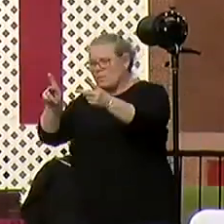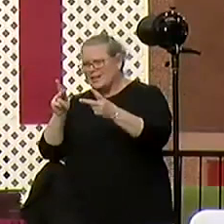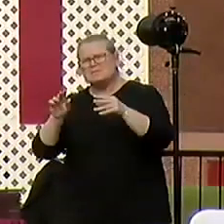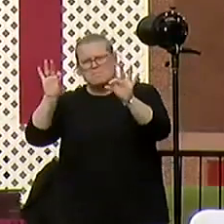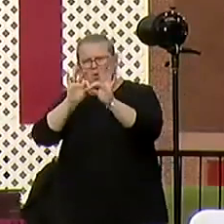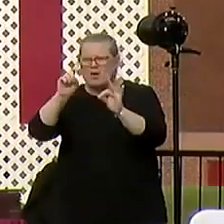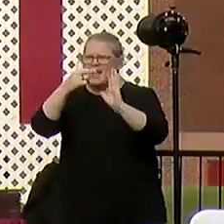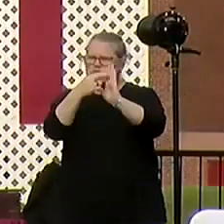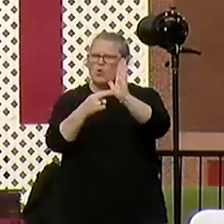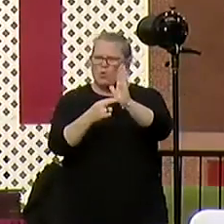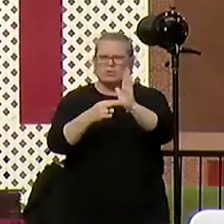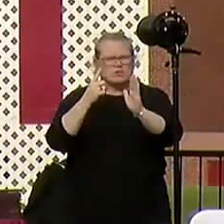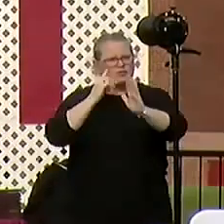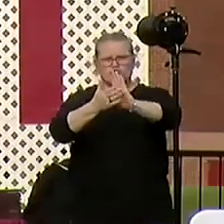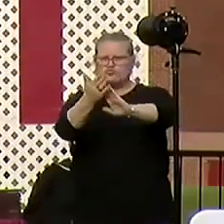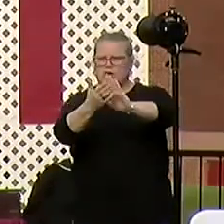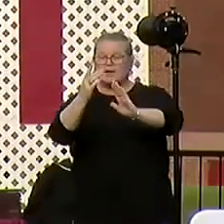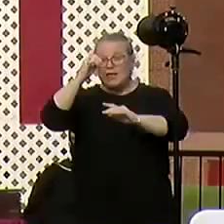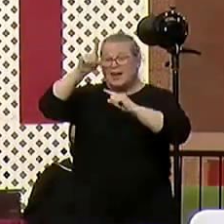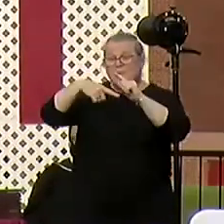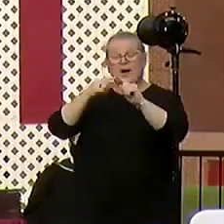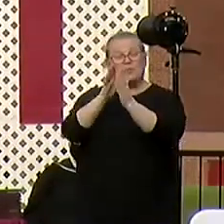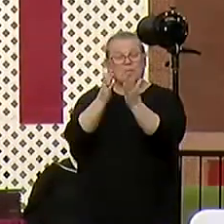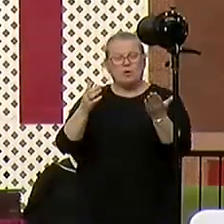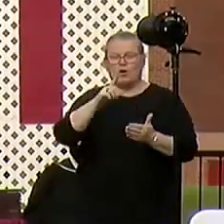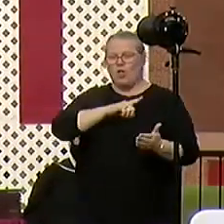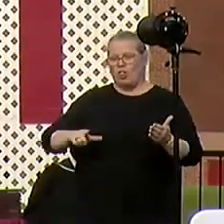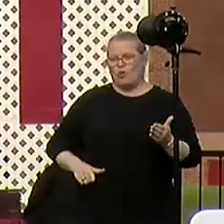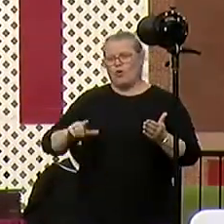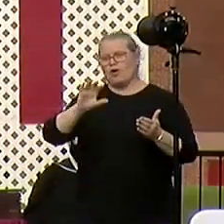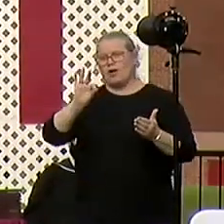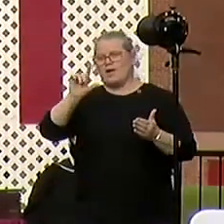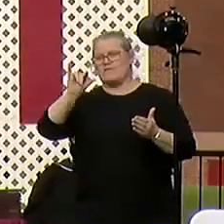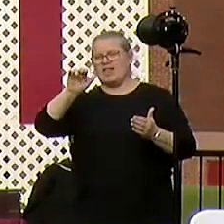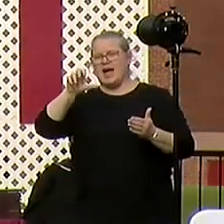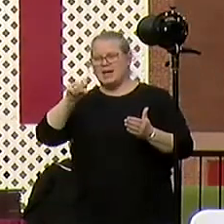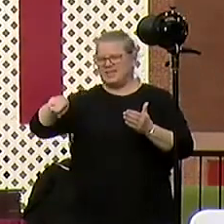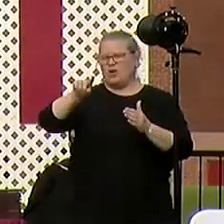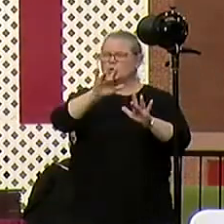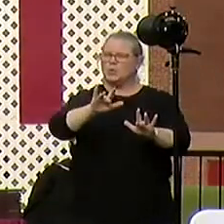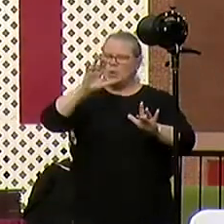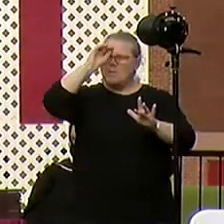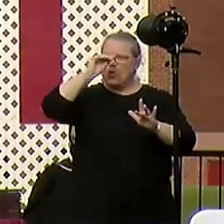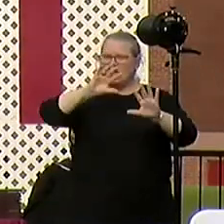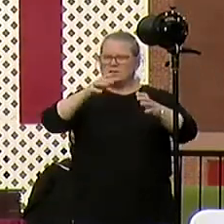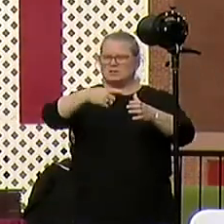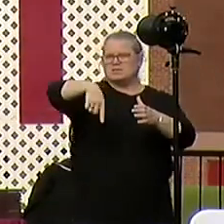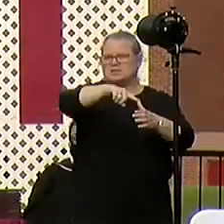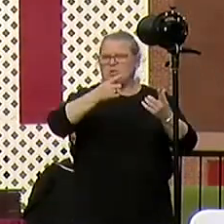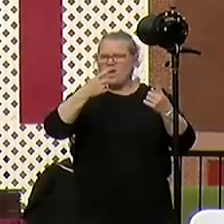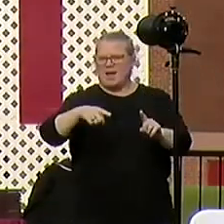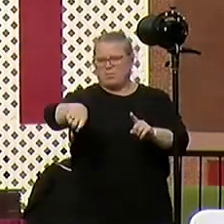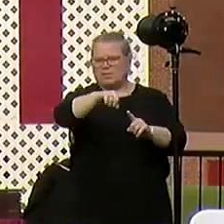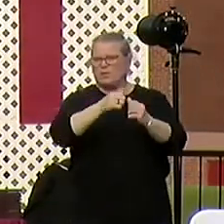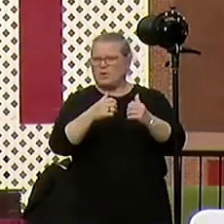what happened to those poor boys in Lord of the Flies without them. Social conventions or facades do have their